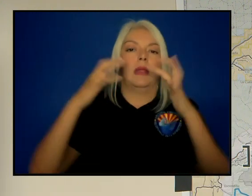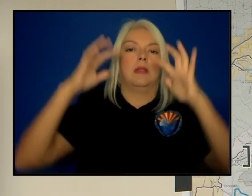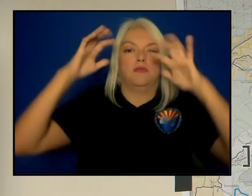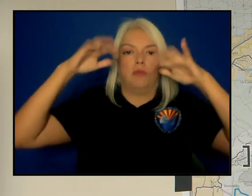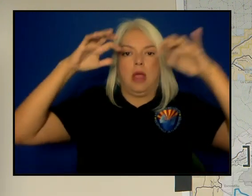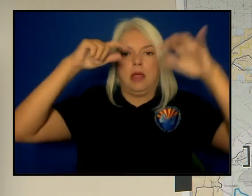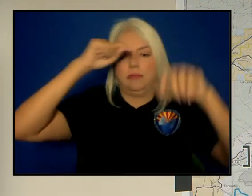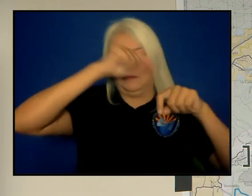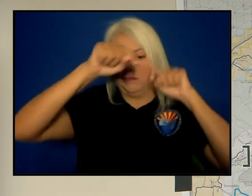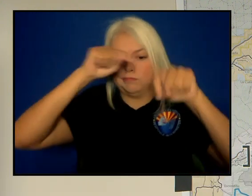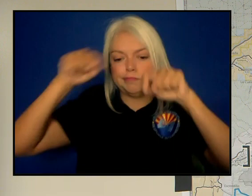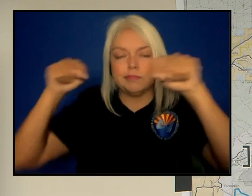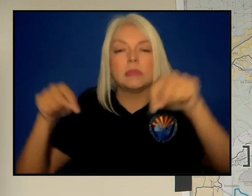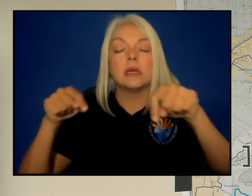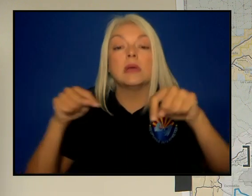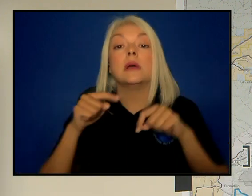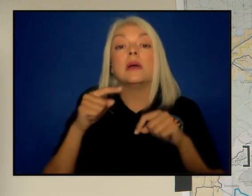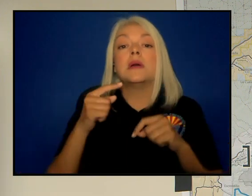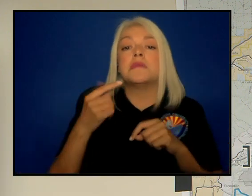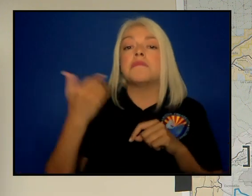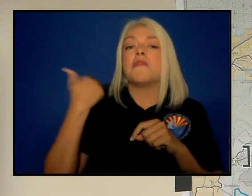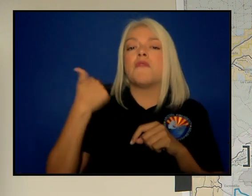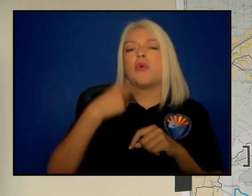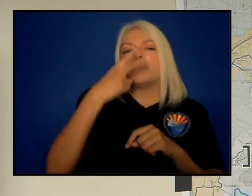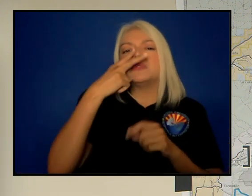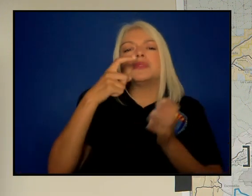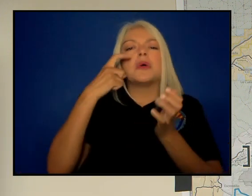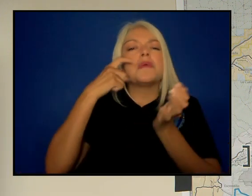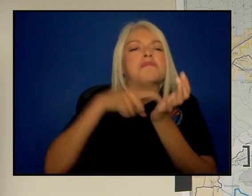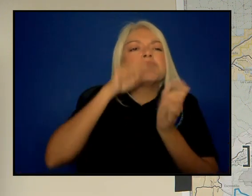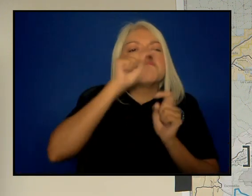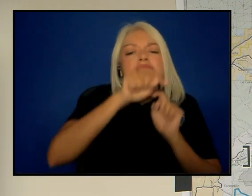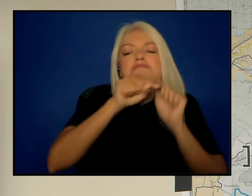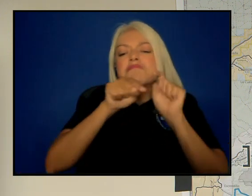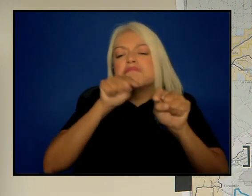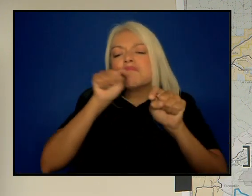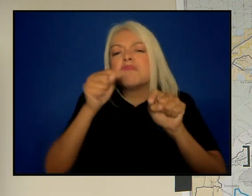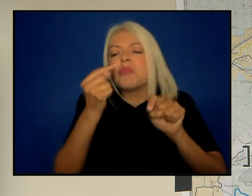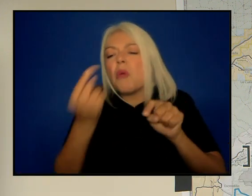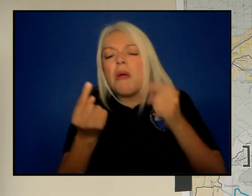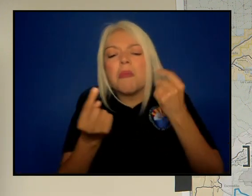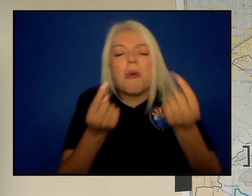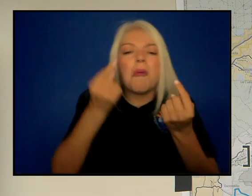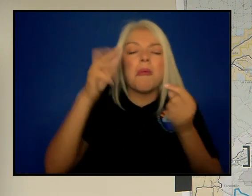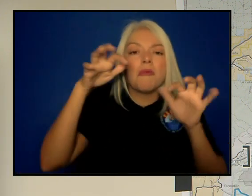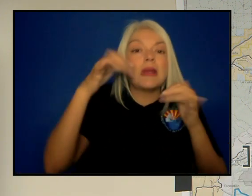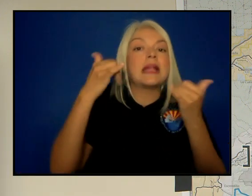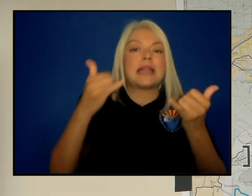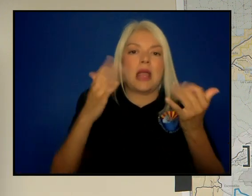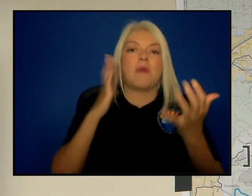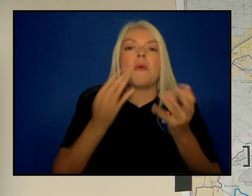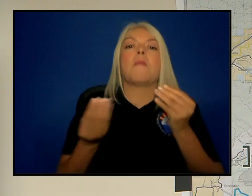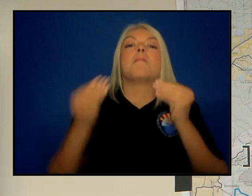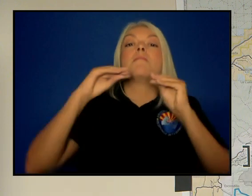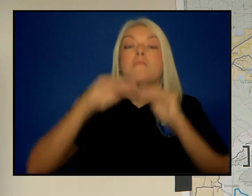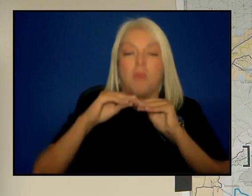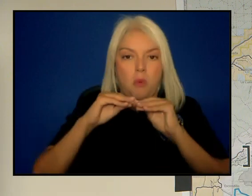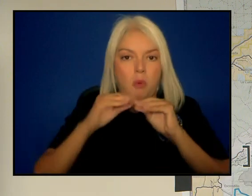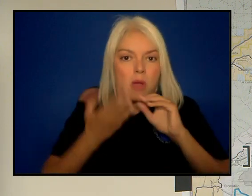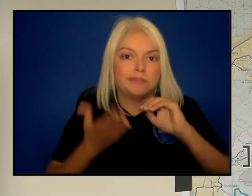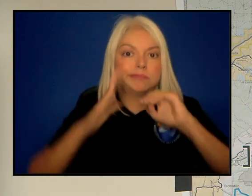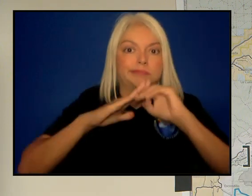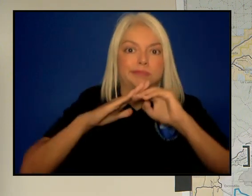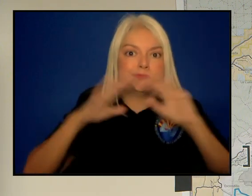days, we saw scattered, even isolated to scattered. And so this is going to be a pretty significant uptick to that. I'm